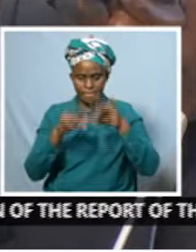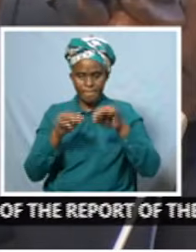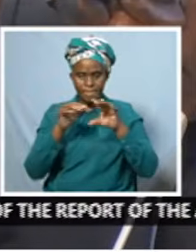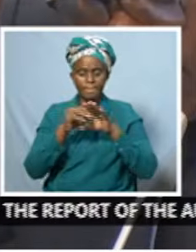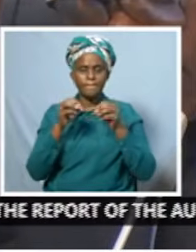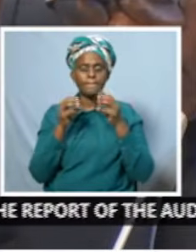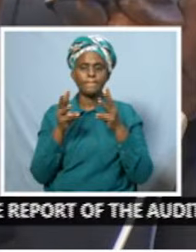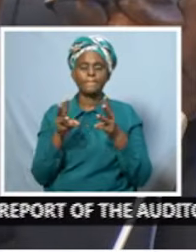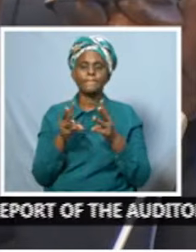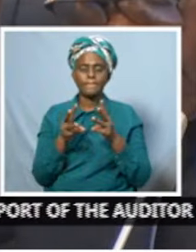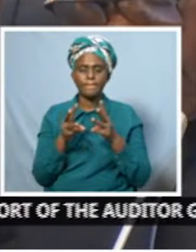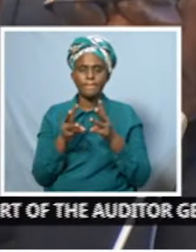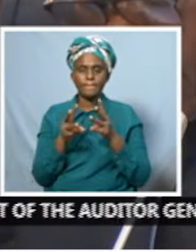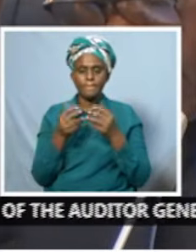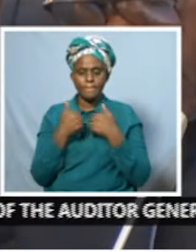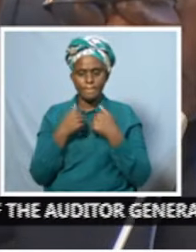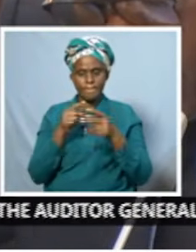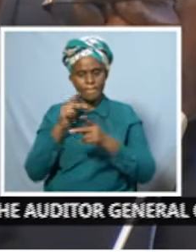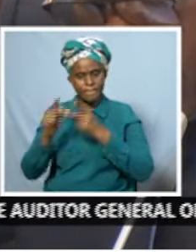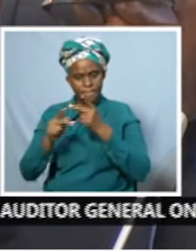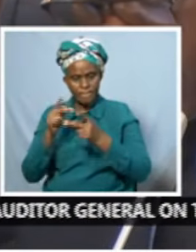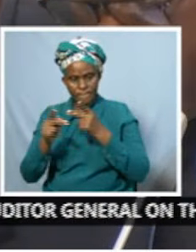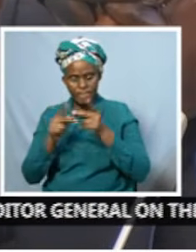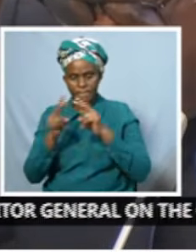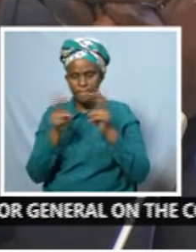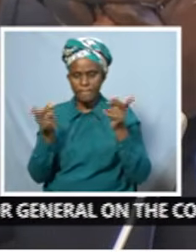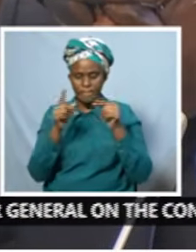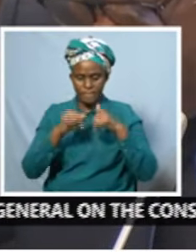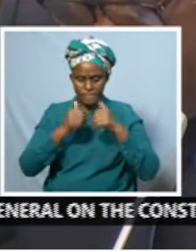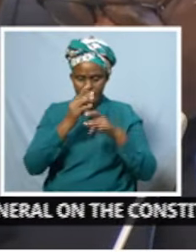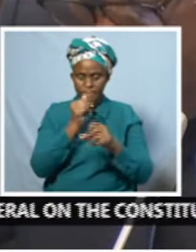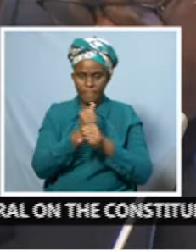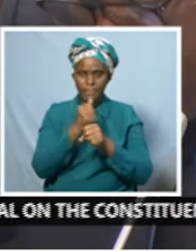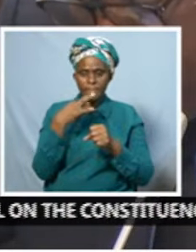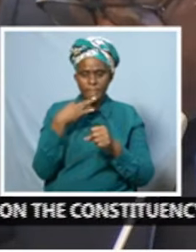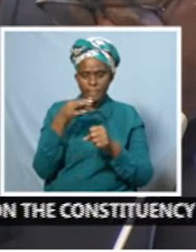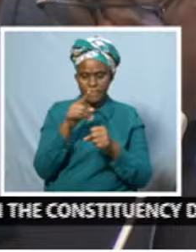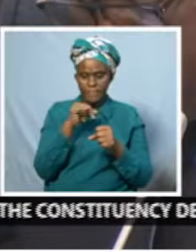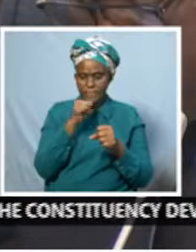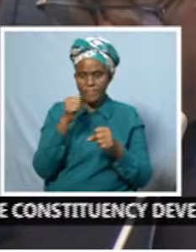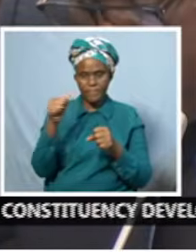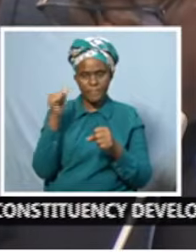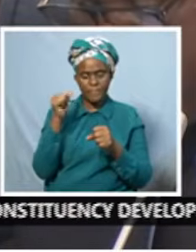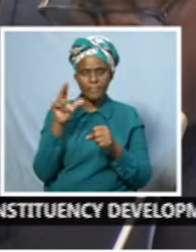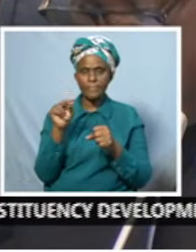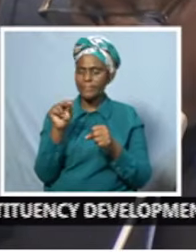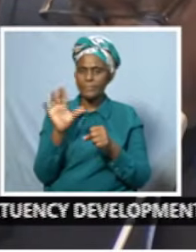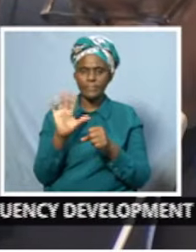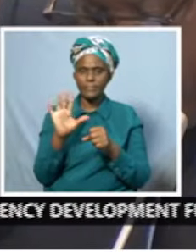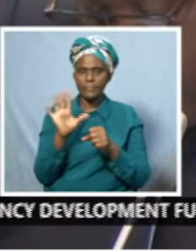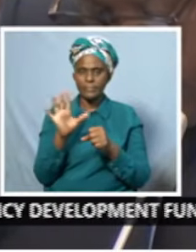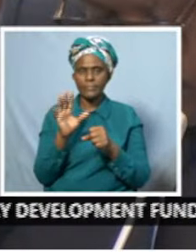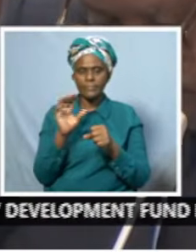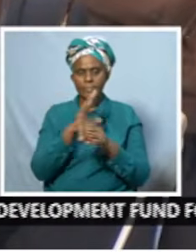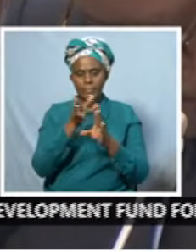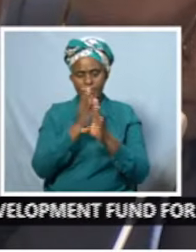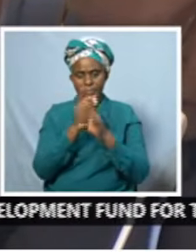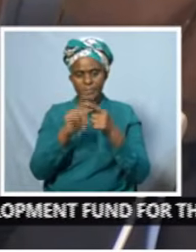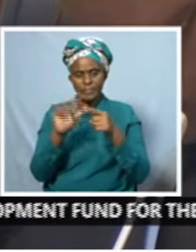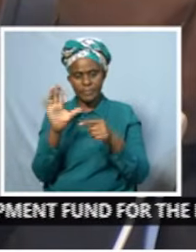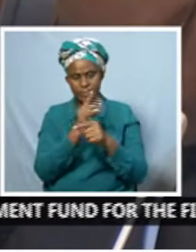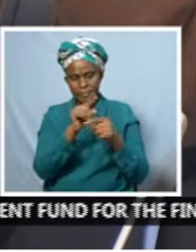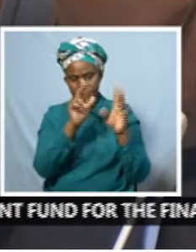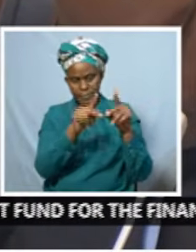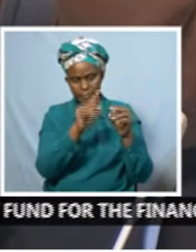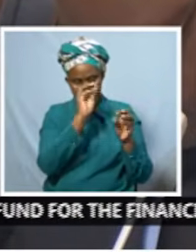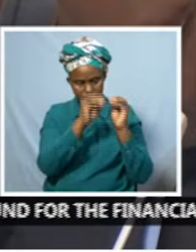the way, because there's that process. So when we receive an application, we don't reject it there and then. We refer it back to the clients